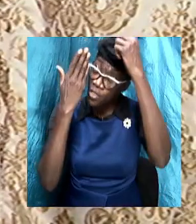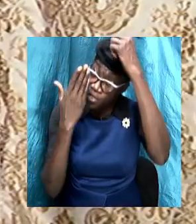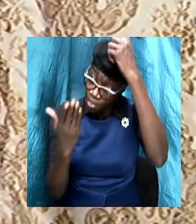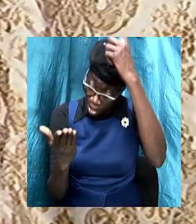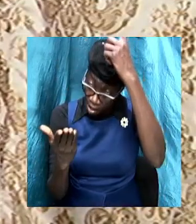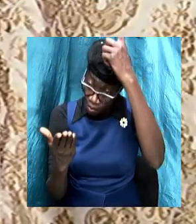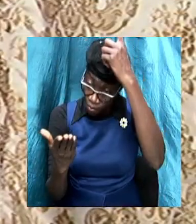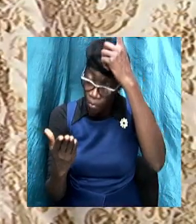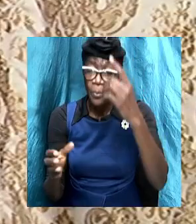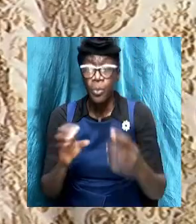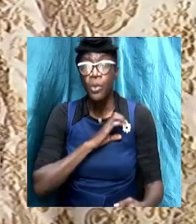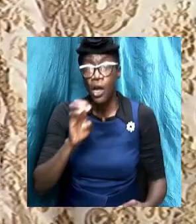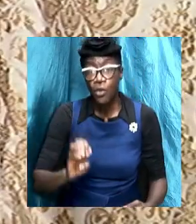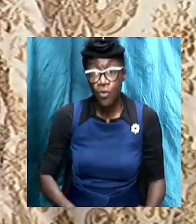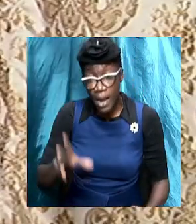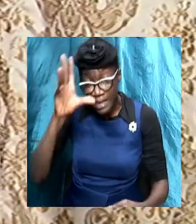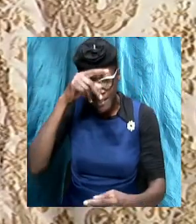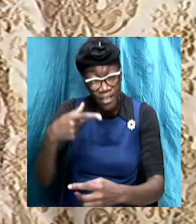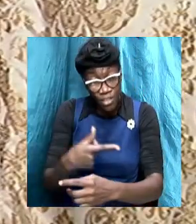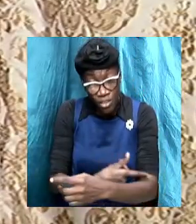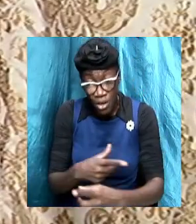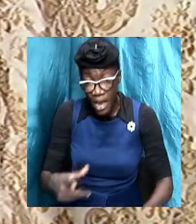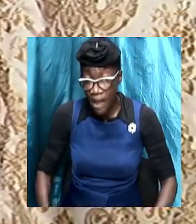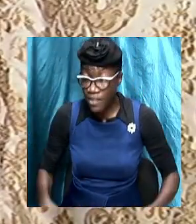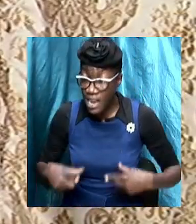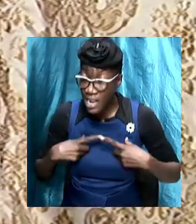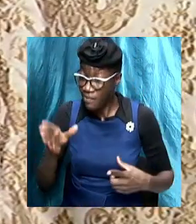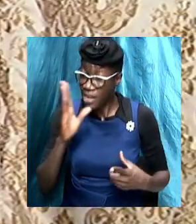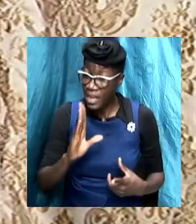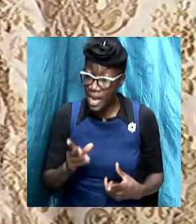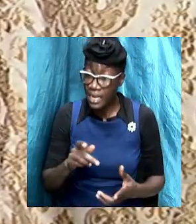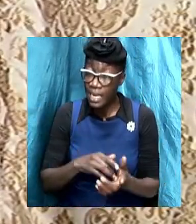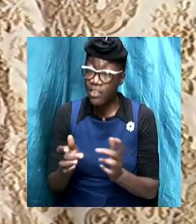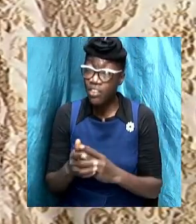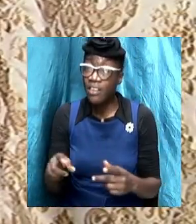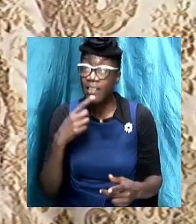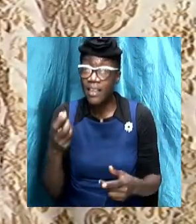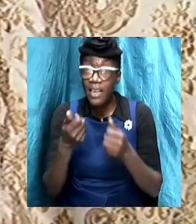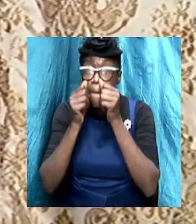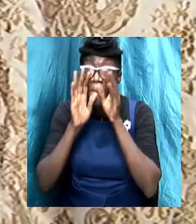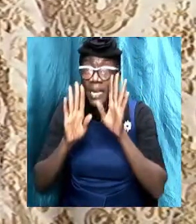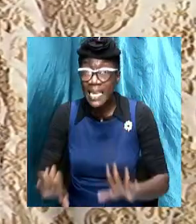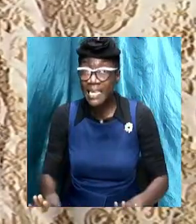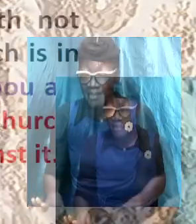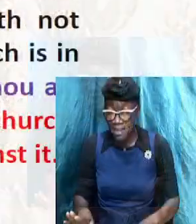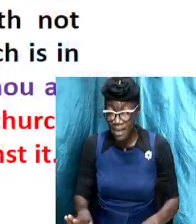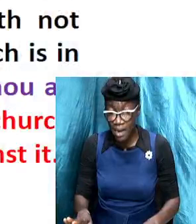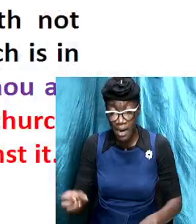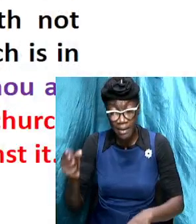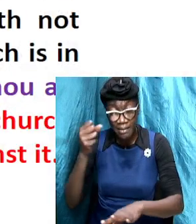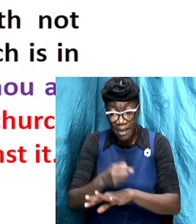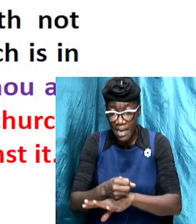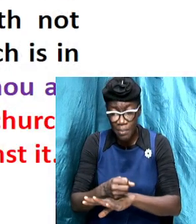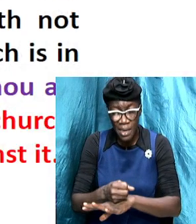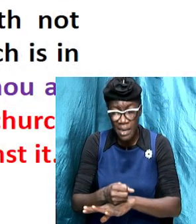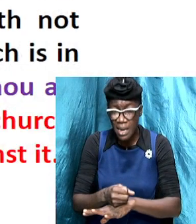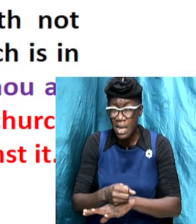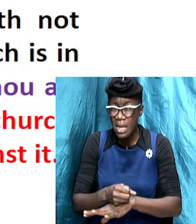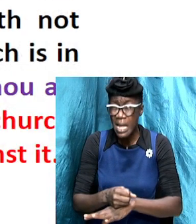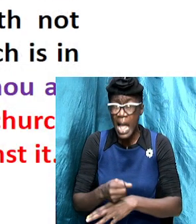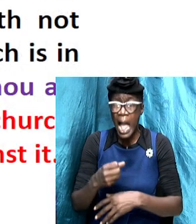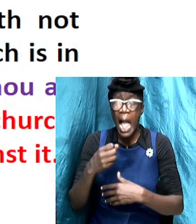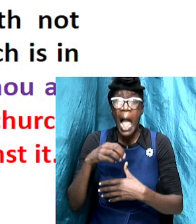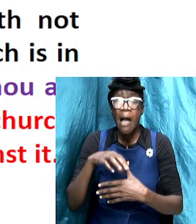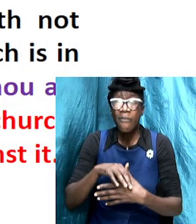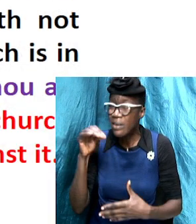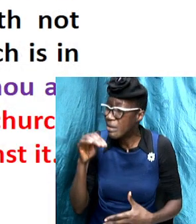God. And Jesus answered and said unto him, blessed art thou, Simon Bar-Jonah, for flesh and blood hath not revealed it